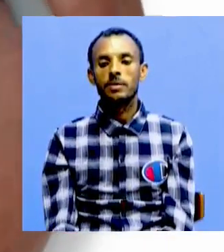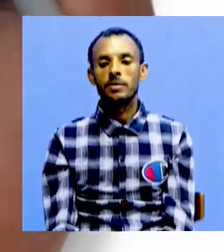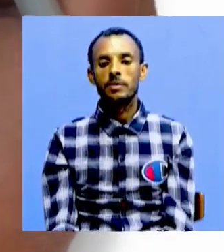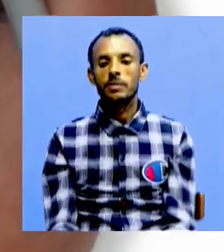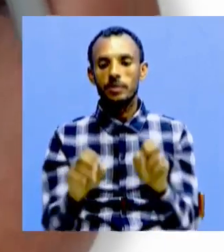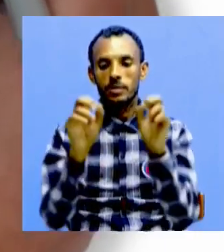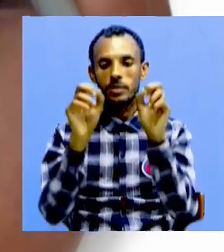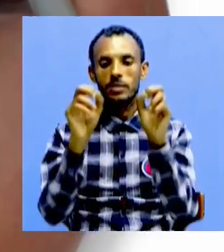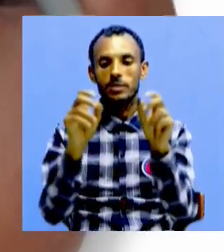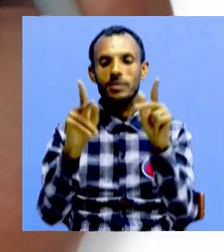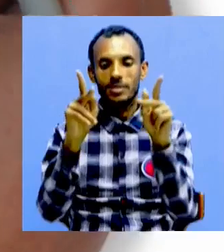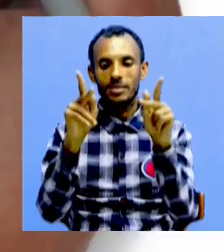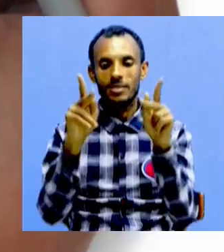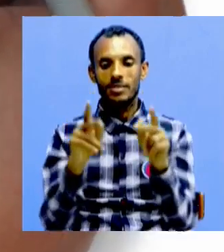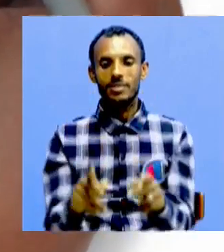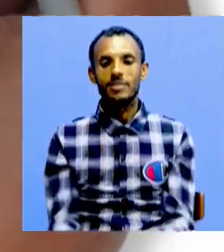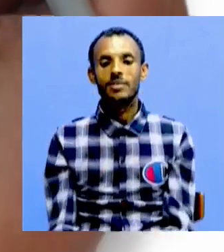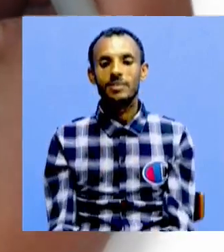Okay?